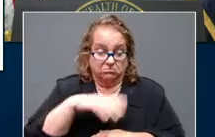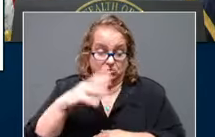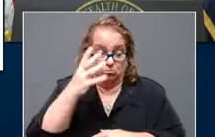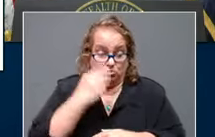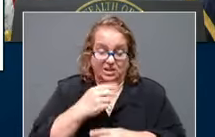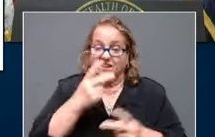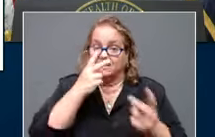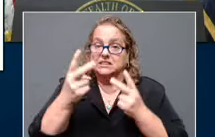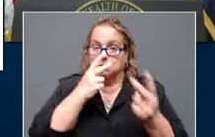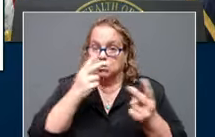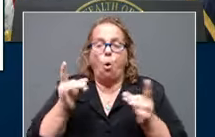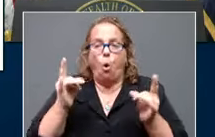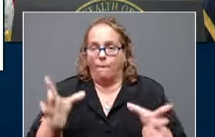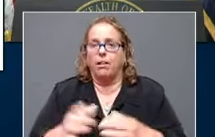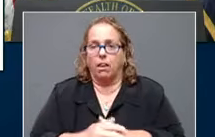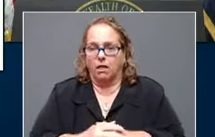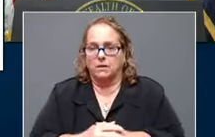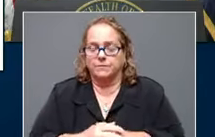since August 2nd.